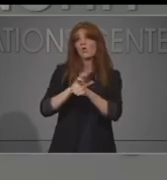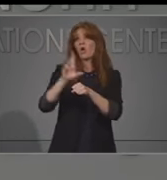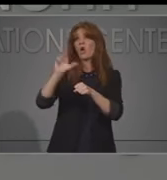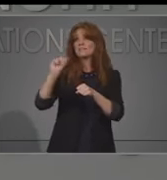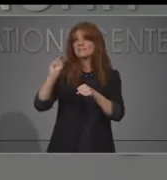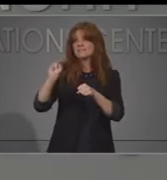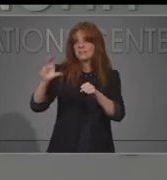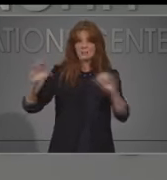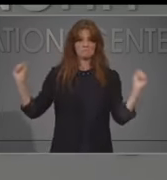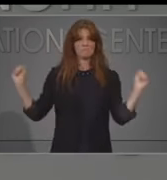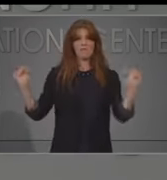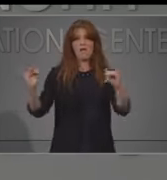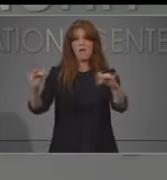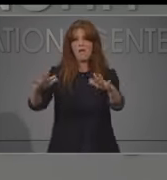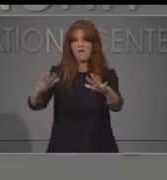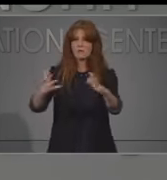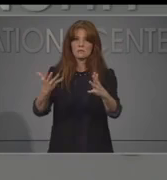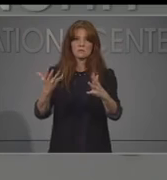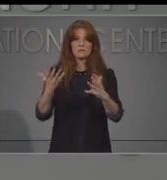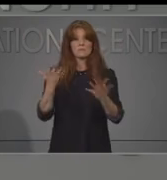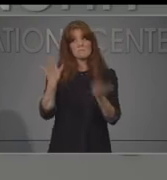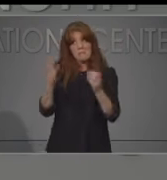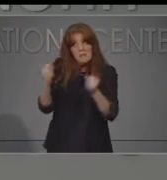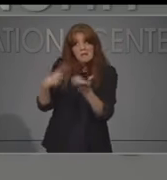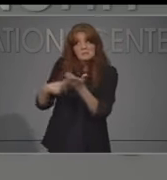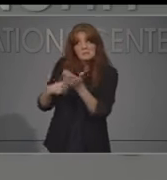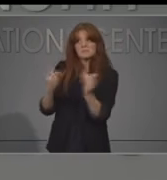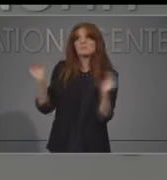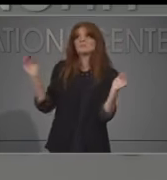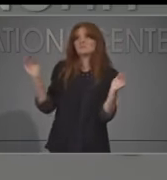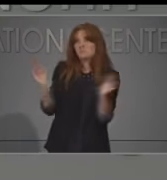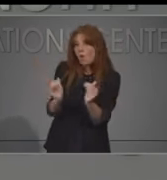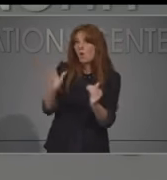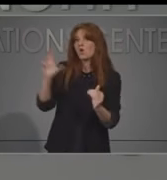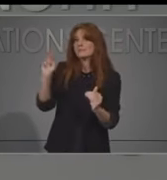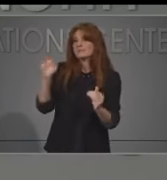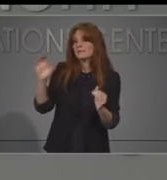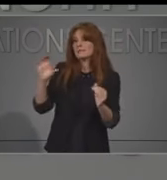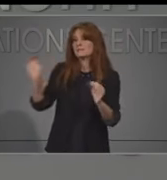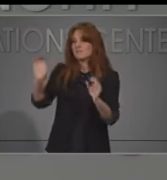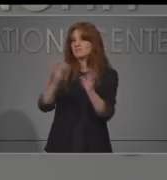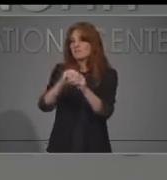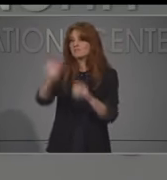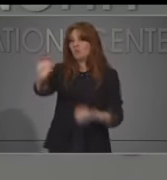to continue discussions about a scaled-down convention in Charlotte.